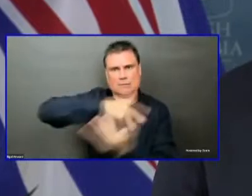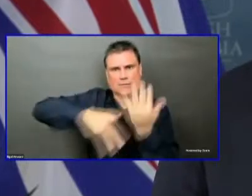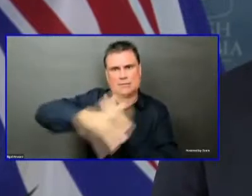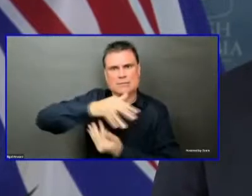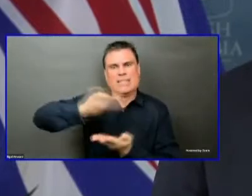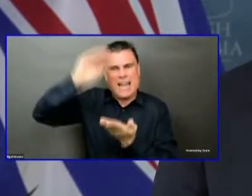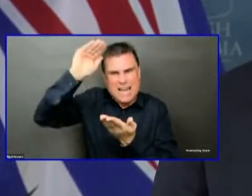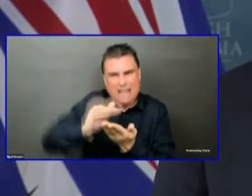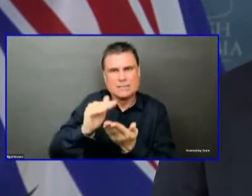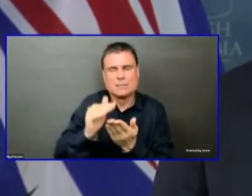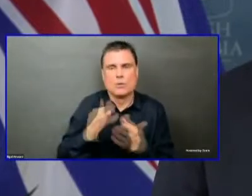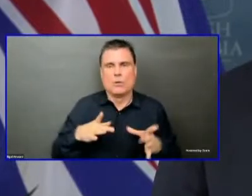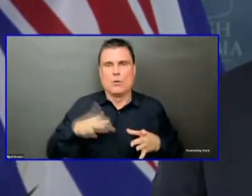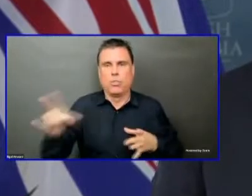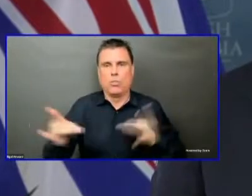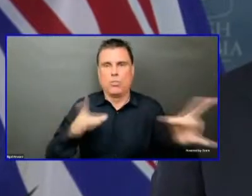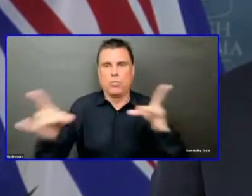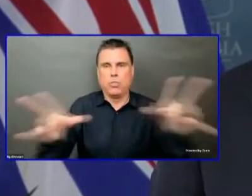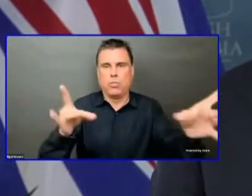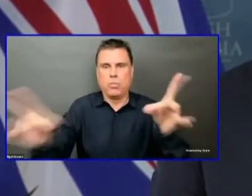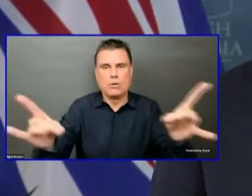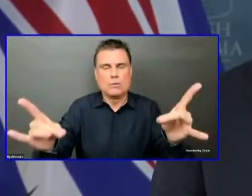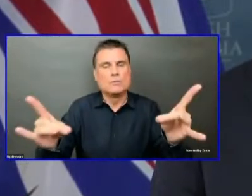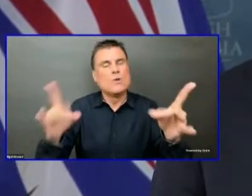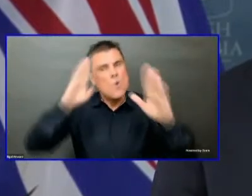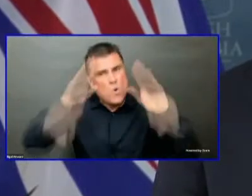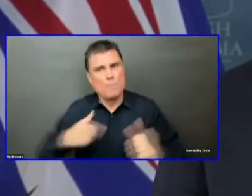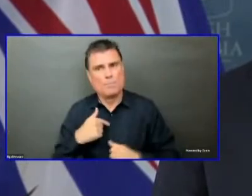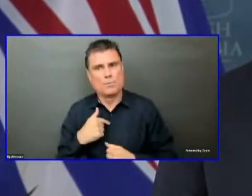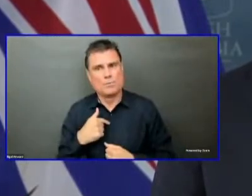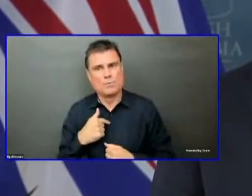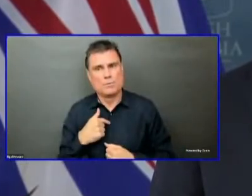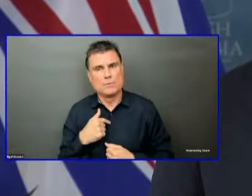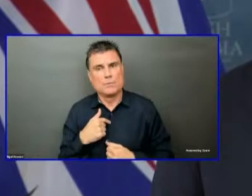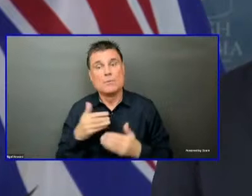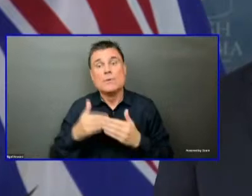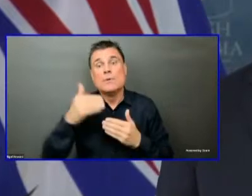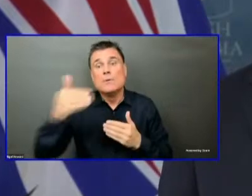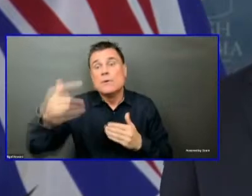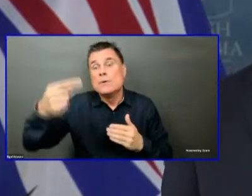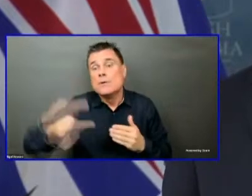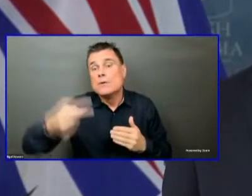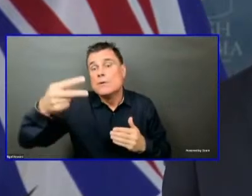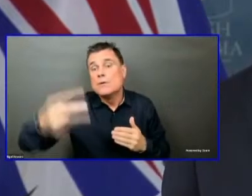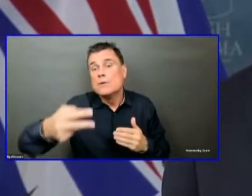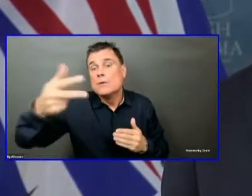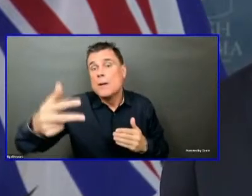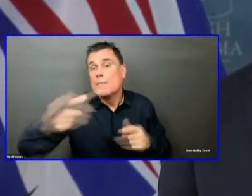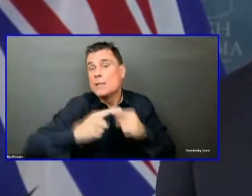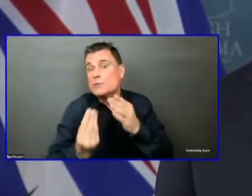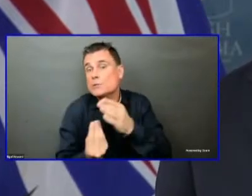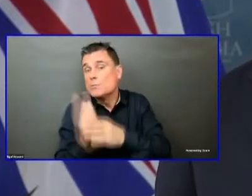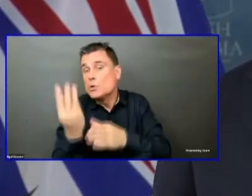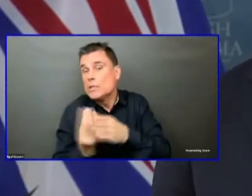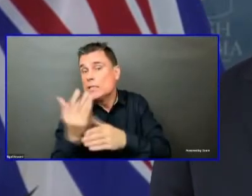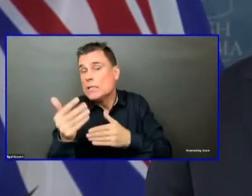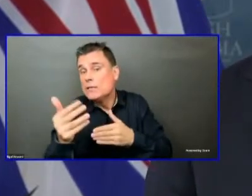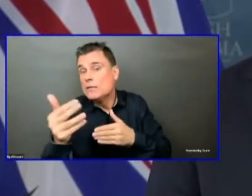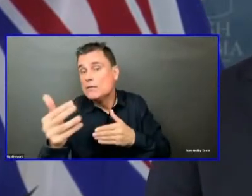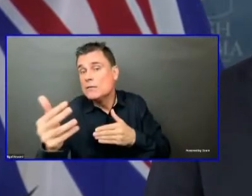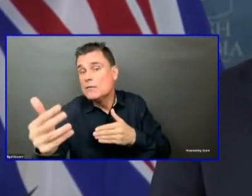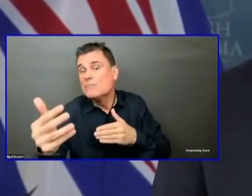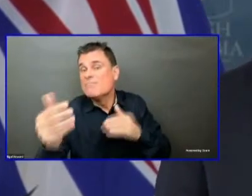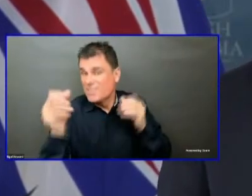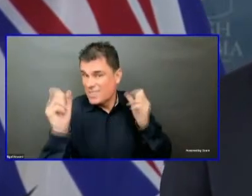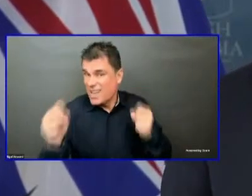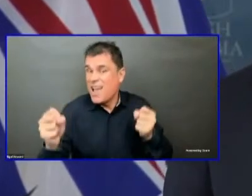looking forward to future months and in the spring to being able to do more than we're able to do